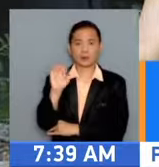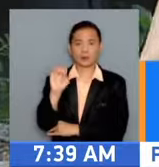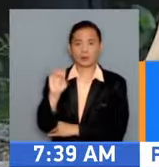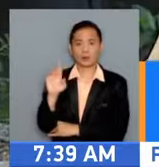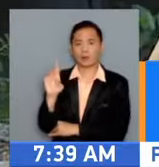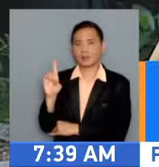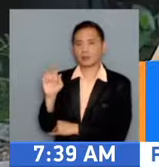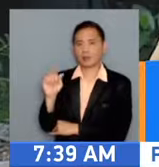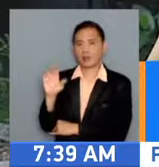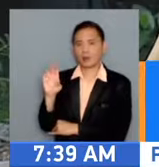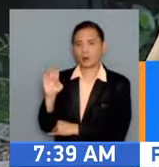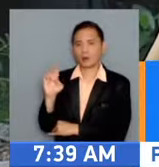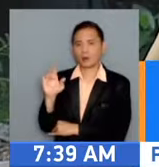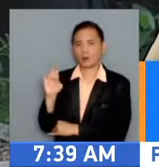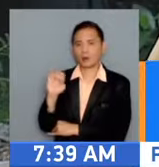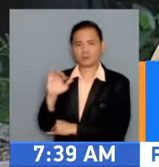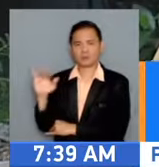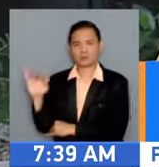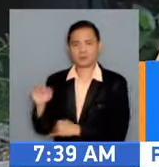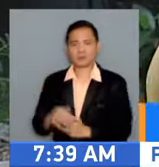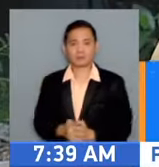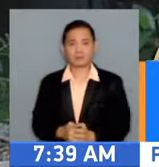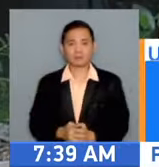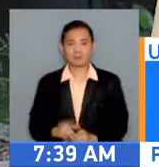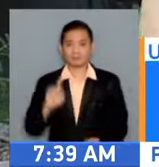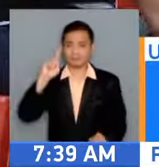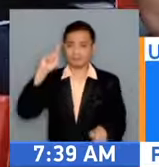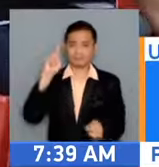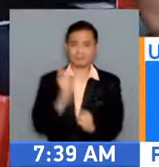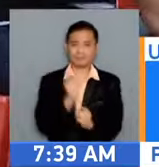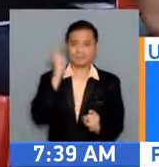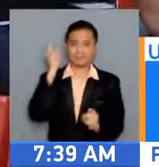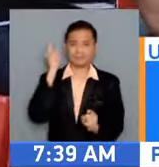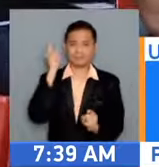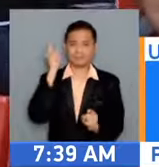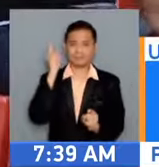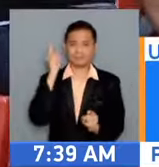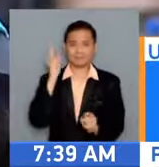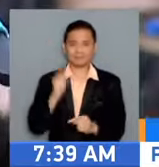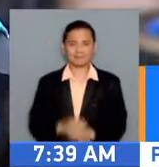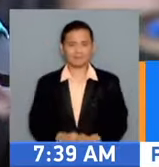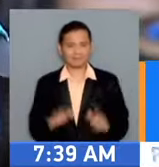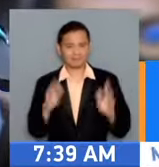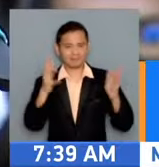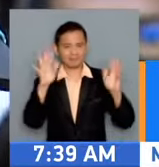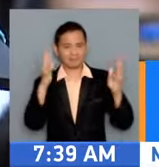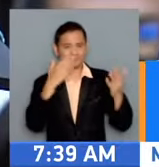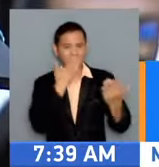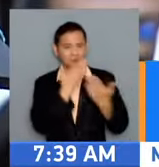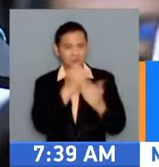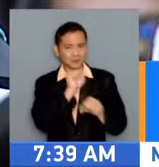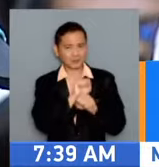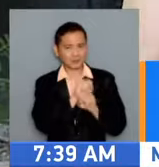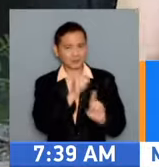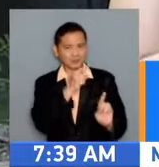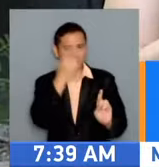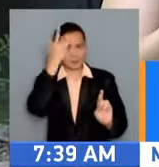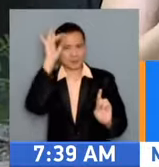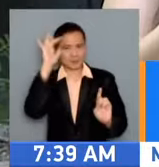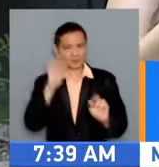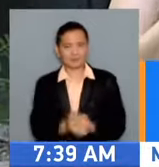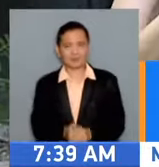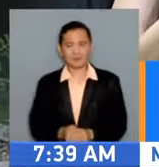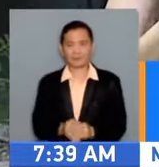Francisco Dagohoy is correct. Good job, Andrea. Ang galing ni Andrea. Oo, pero magaling din si Adriel.